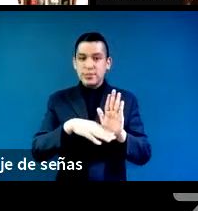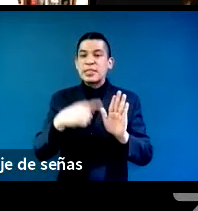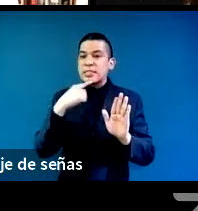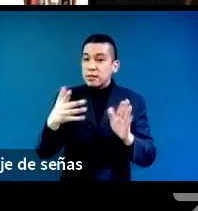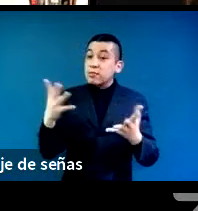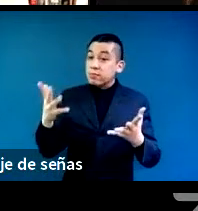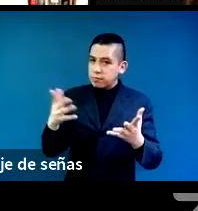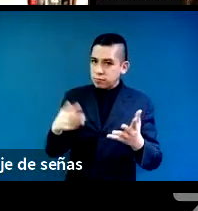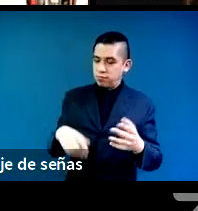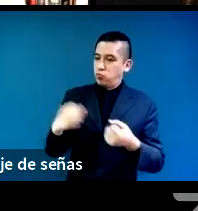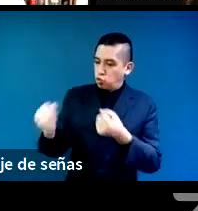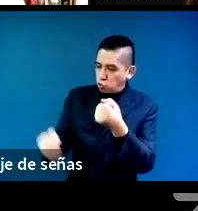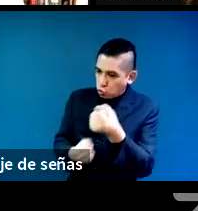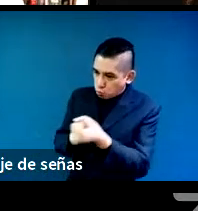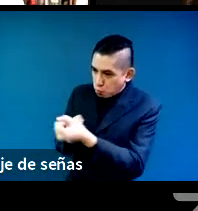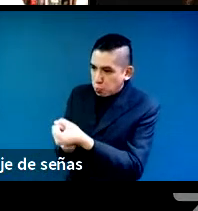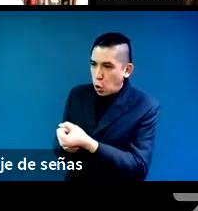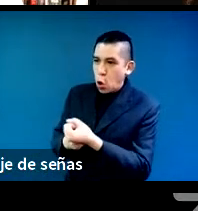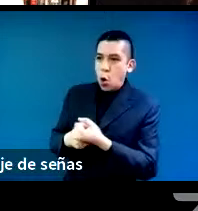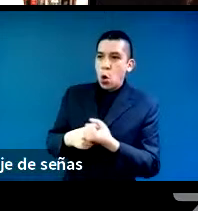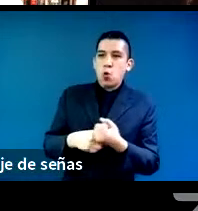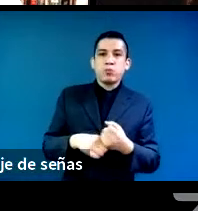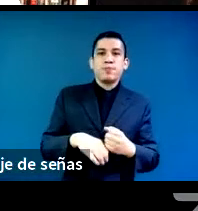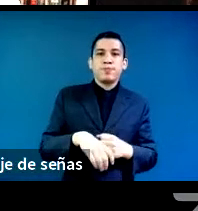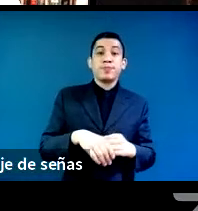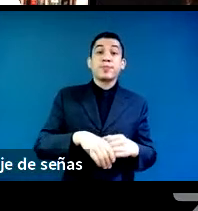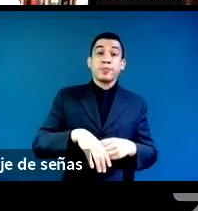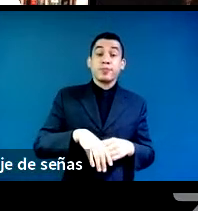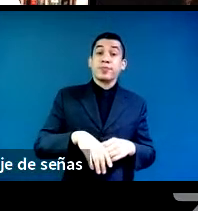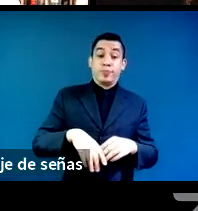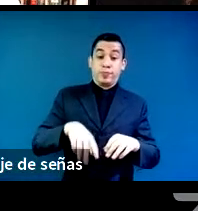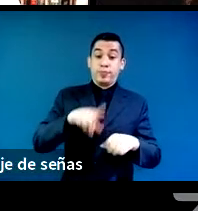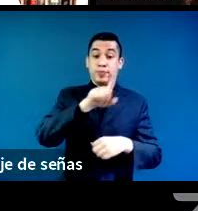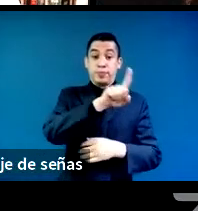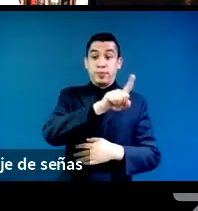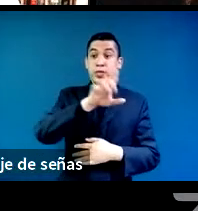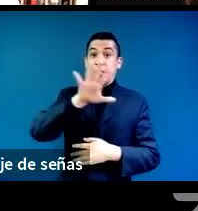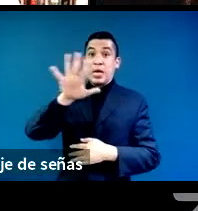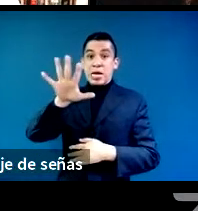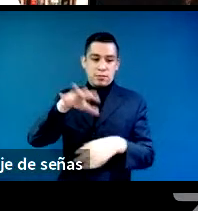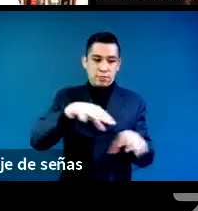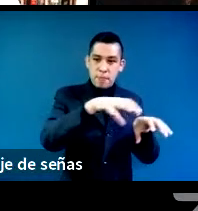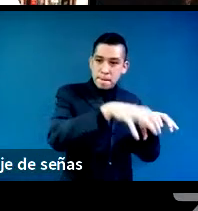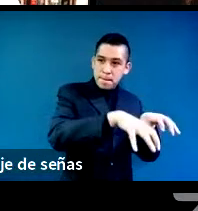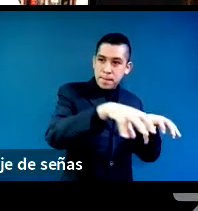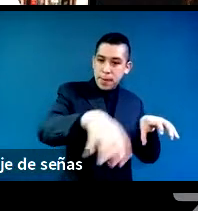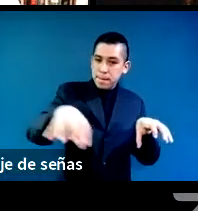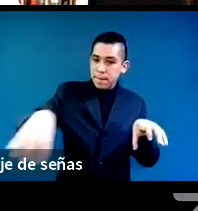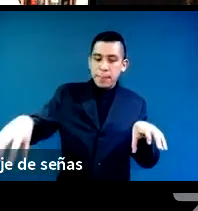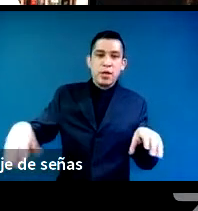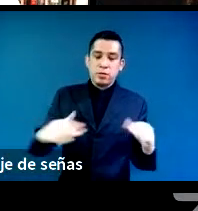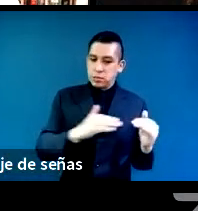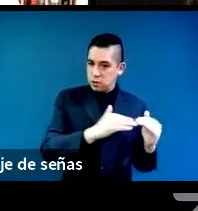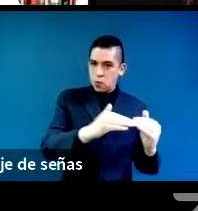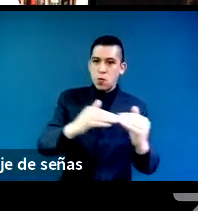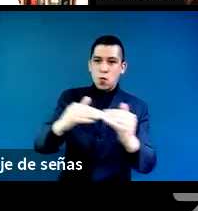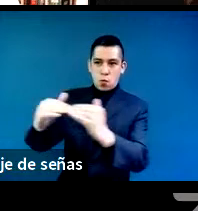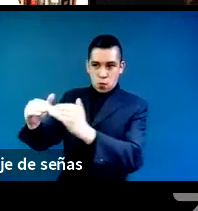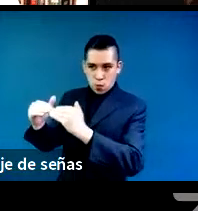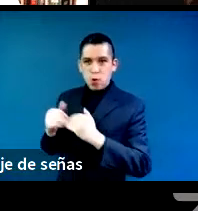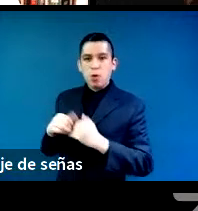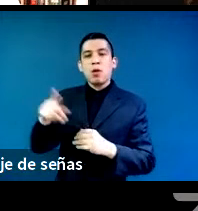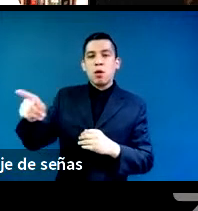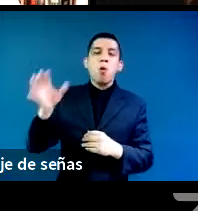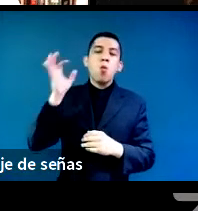ensure greater equality and opportunities for women and men, girls and boys. It is critical for all of us.